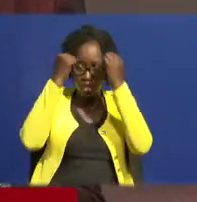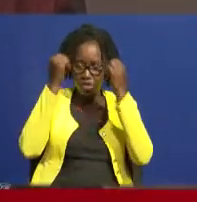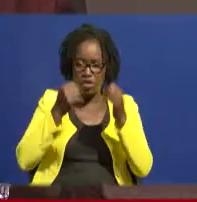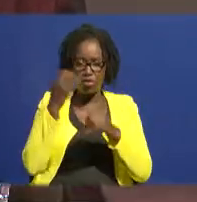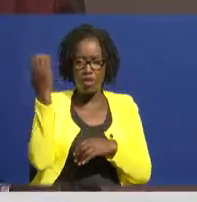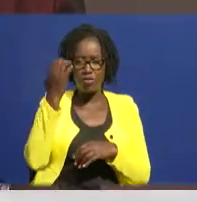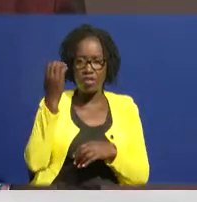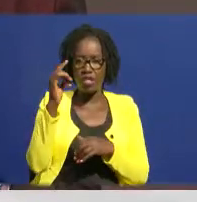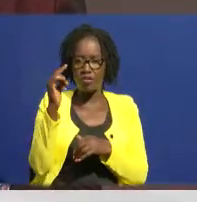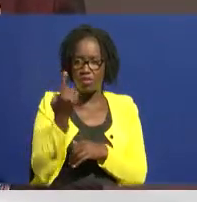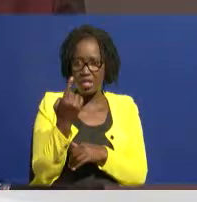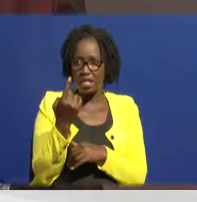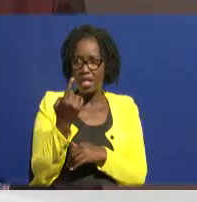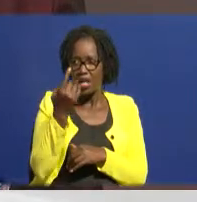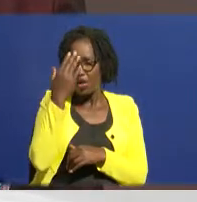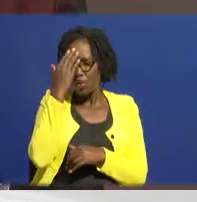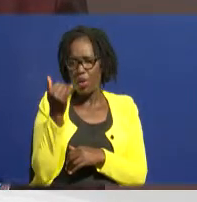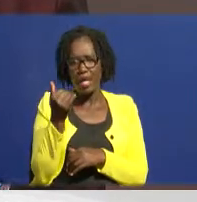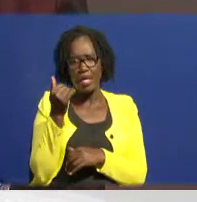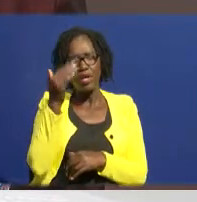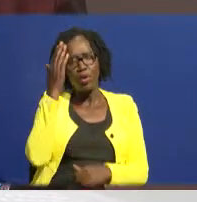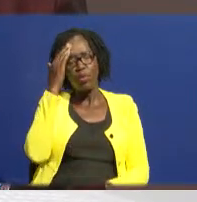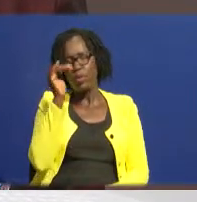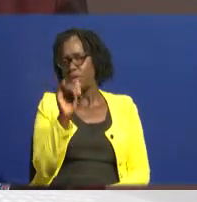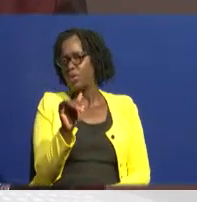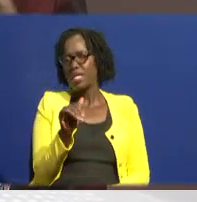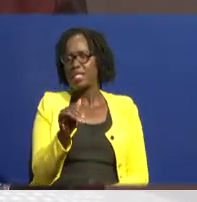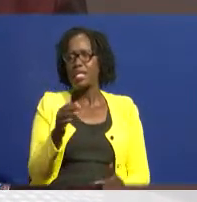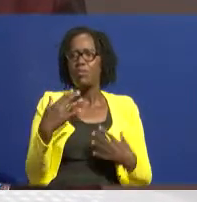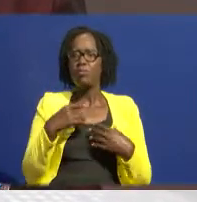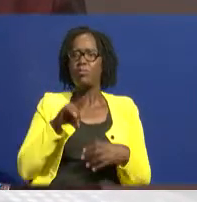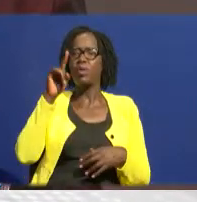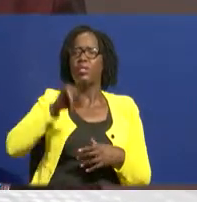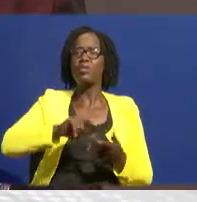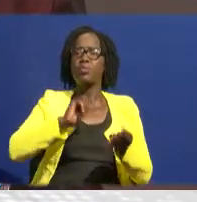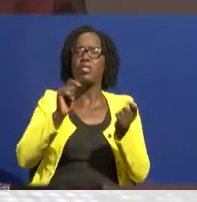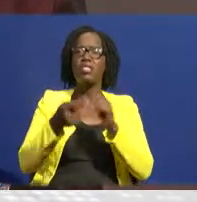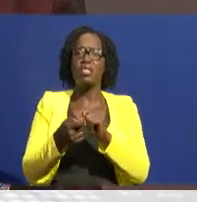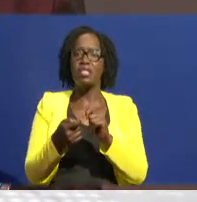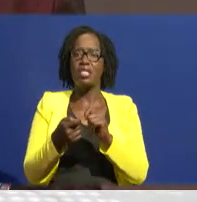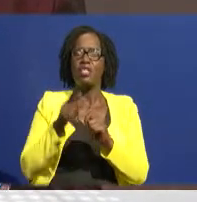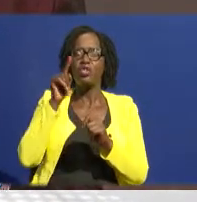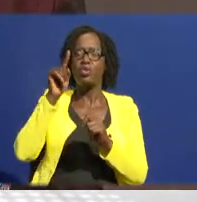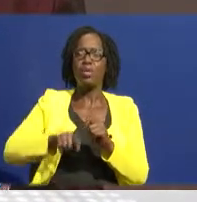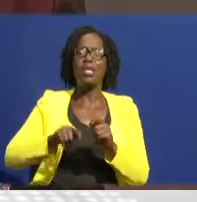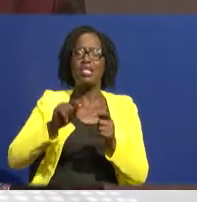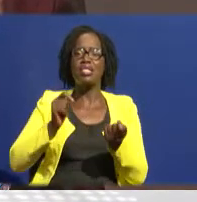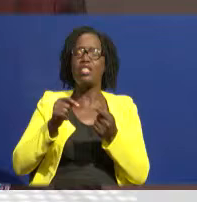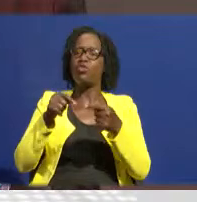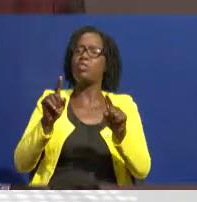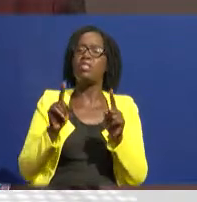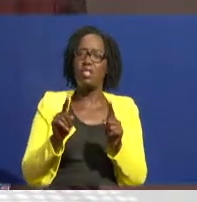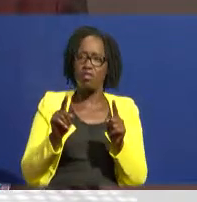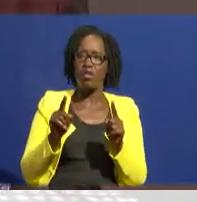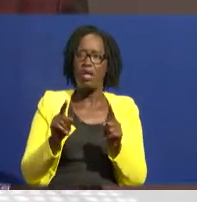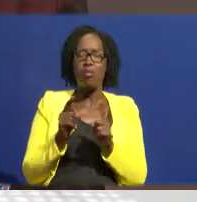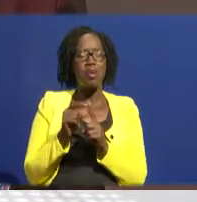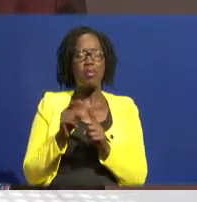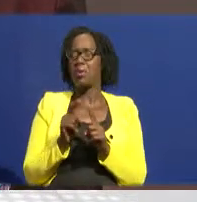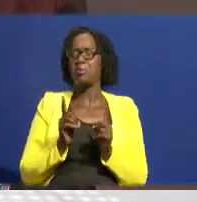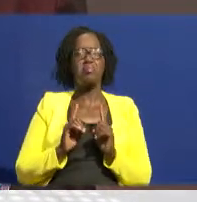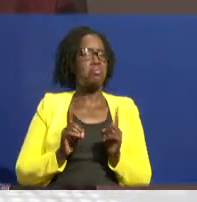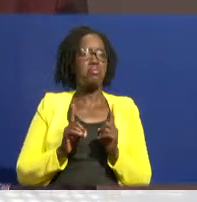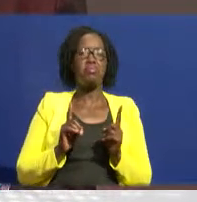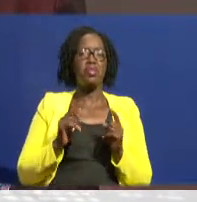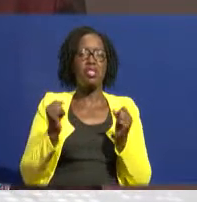first. They receive, because once we know that people cannot be changed, cannot change themselves, they cannot be changed by mere words. It